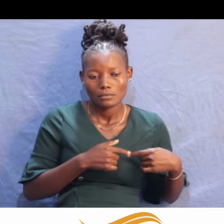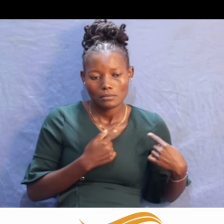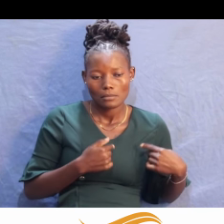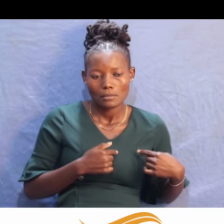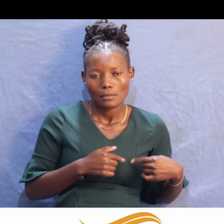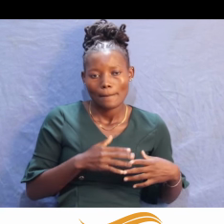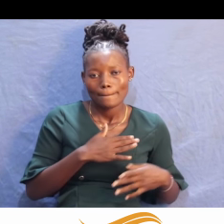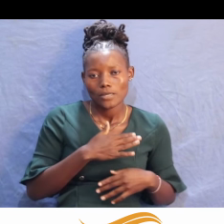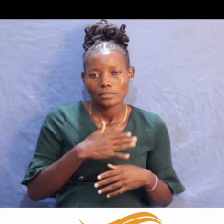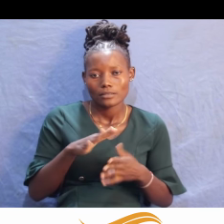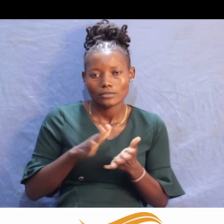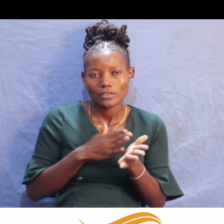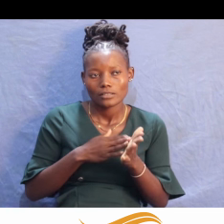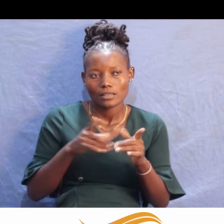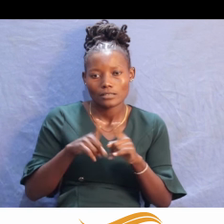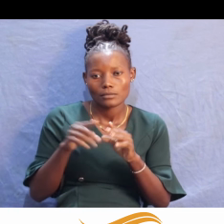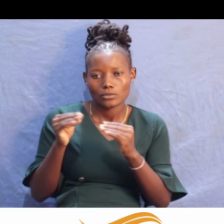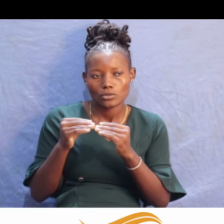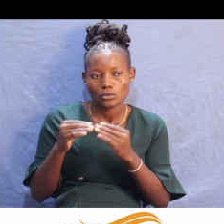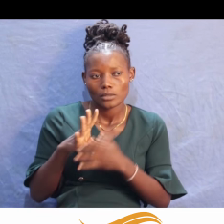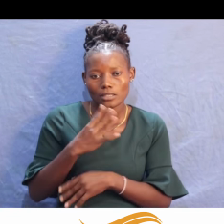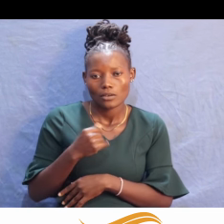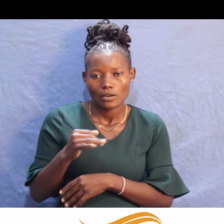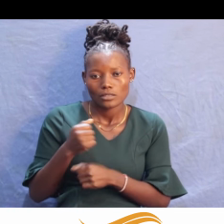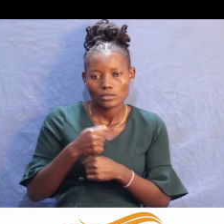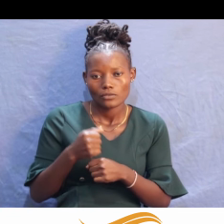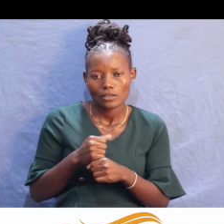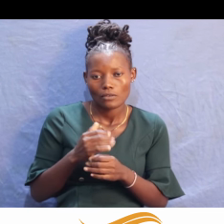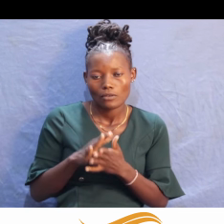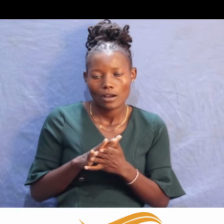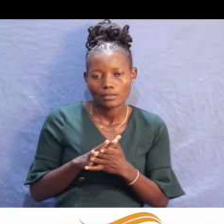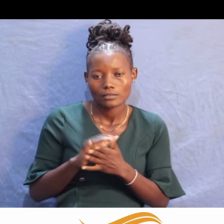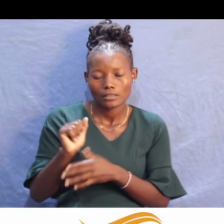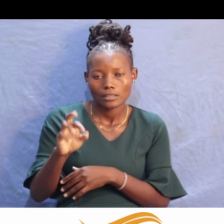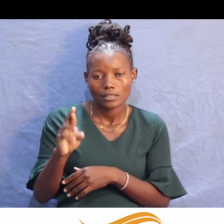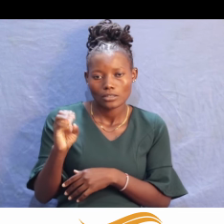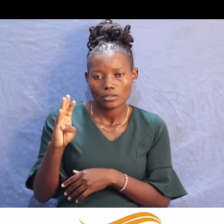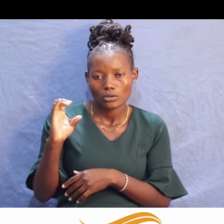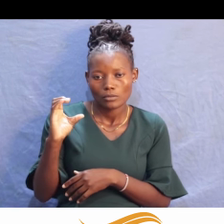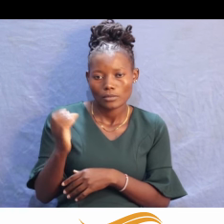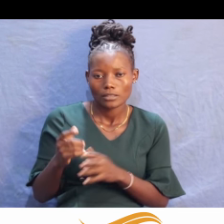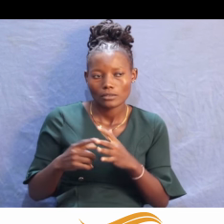meet the needs of the workload. So aerobic fitness will fix that.